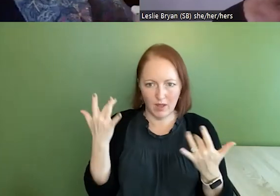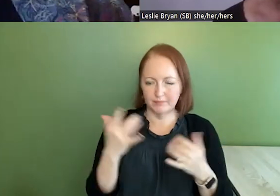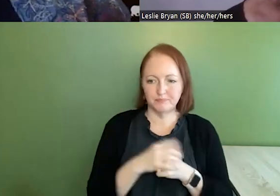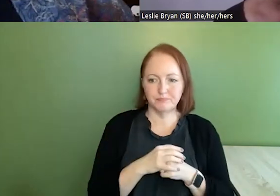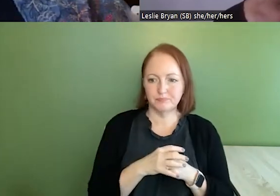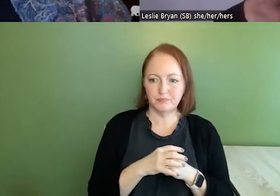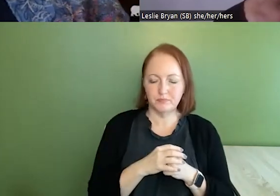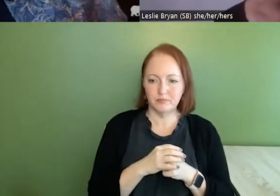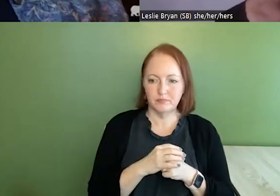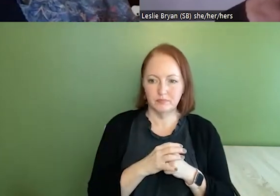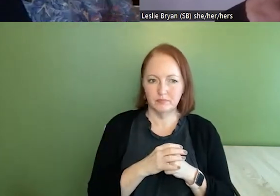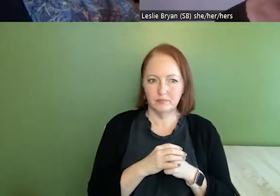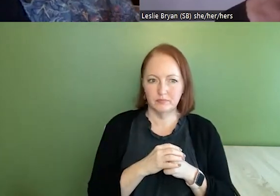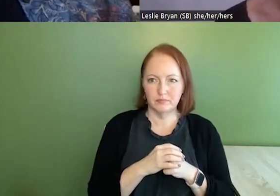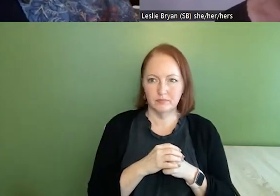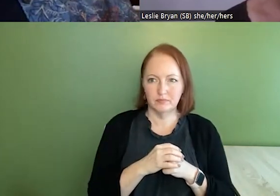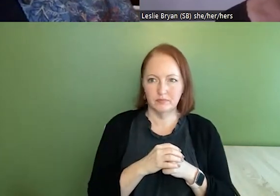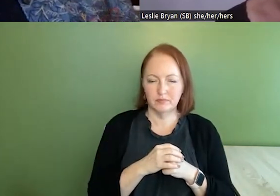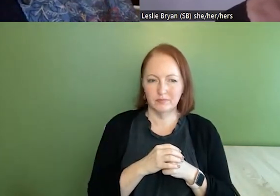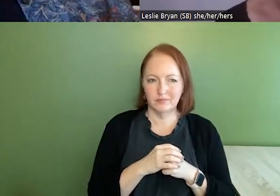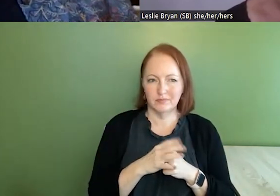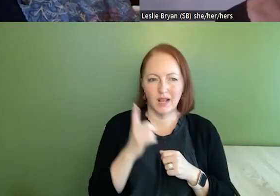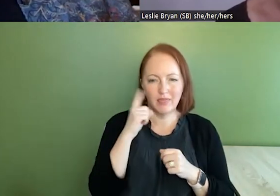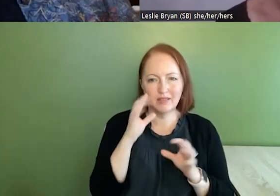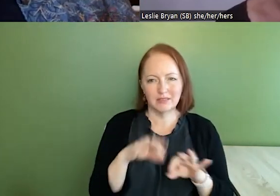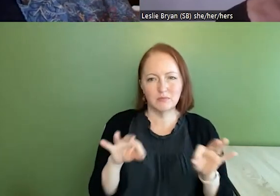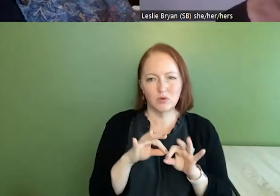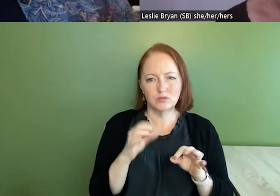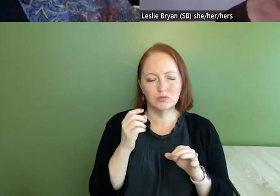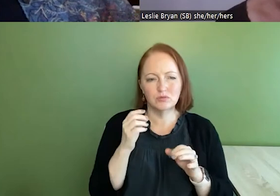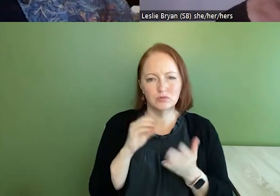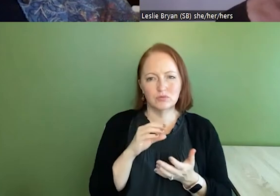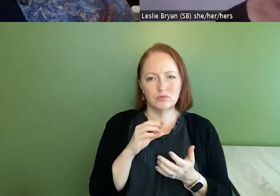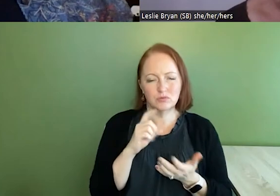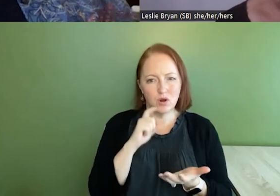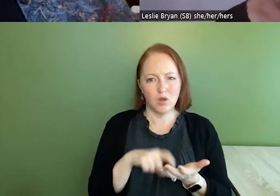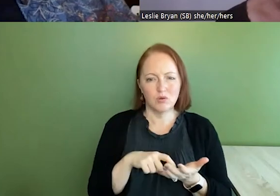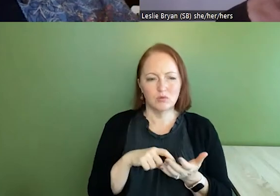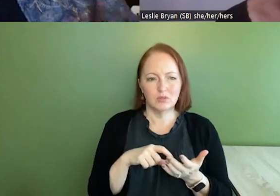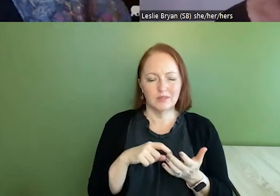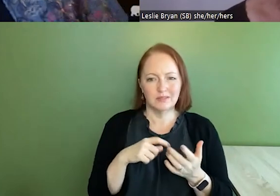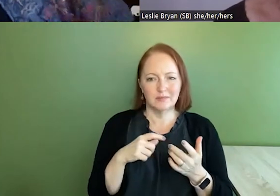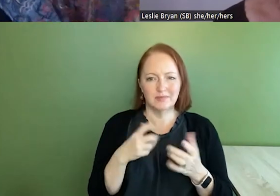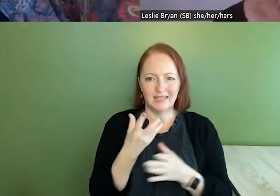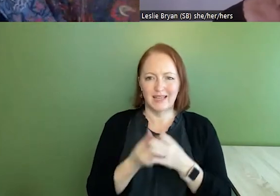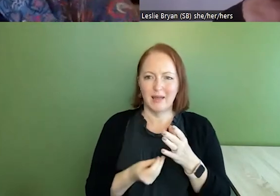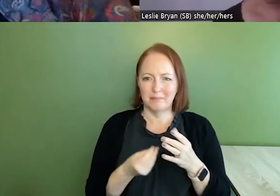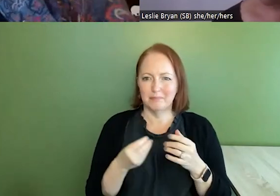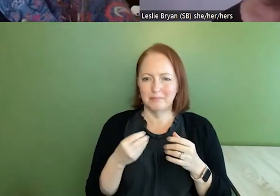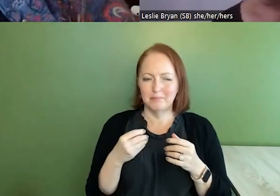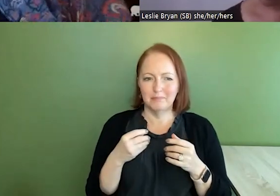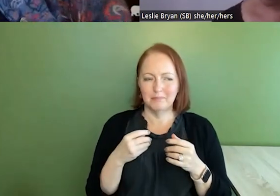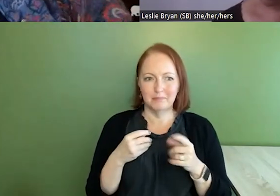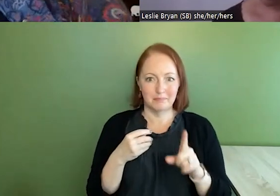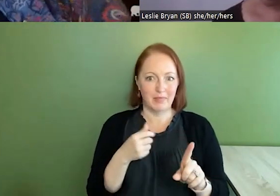whatever reason. So I think it's also really important to note that there is a really big gap, and they may not even